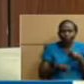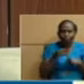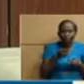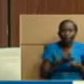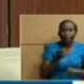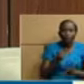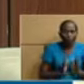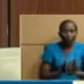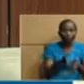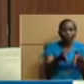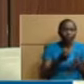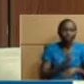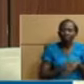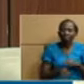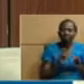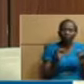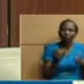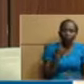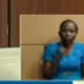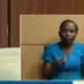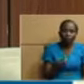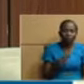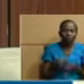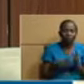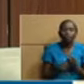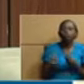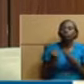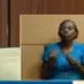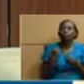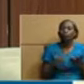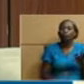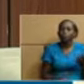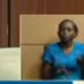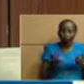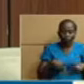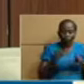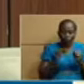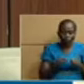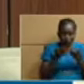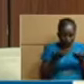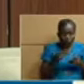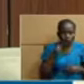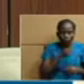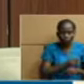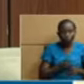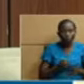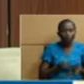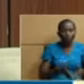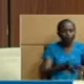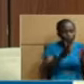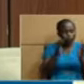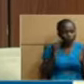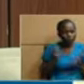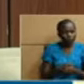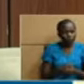highway. And therefore, what does that teach us? We must invest in social infrastructure, in social protection,